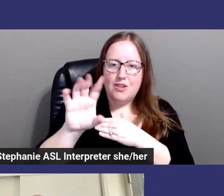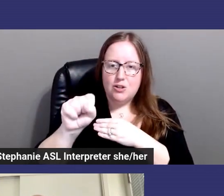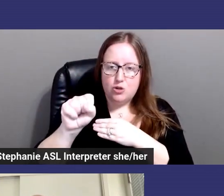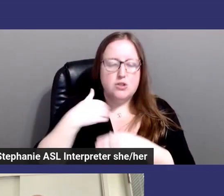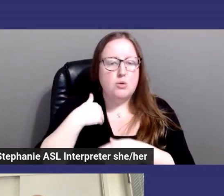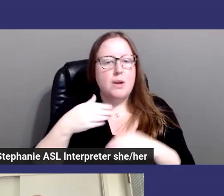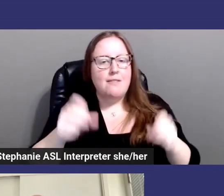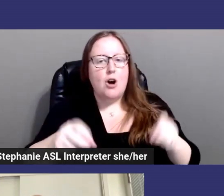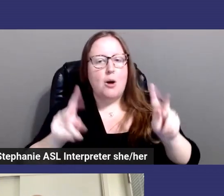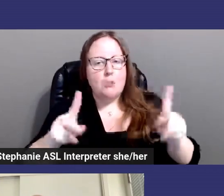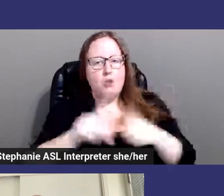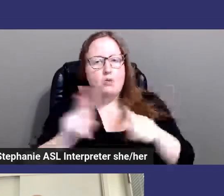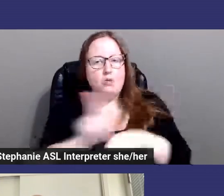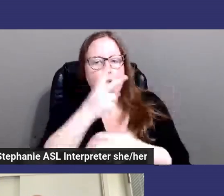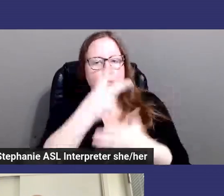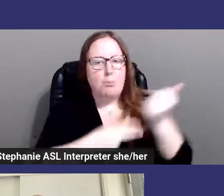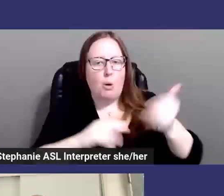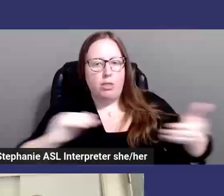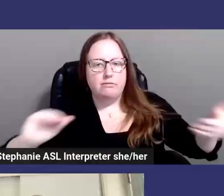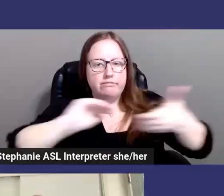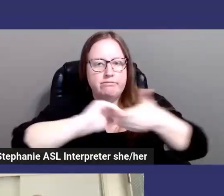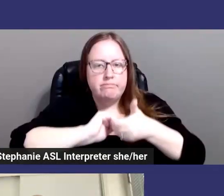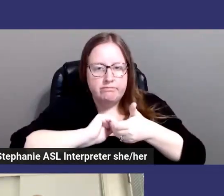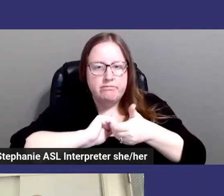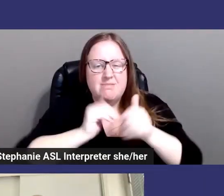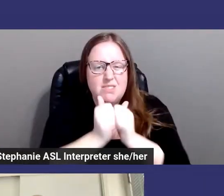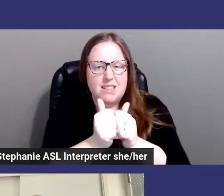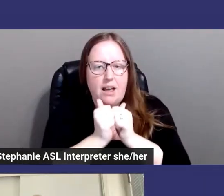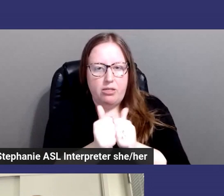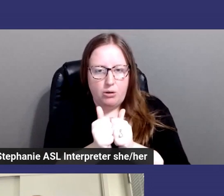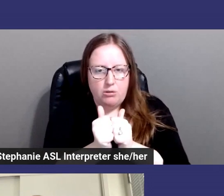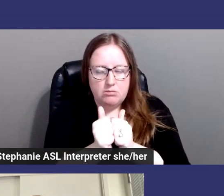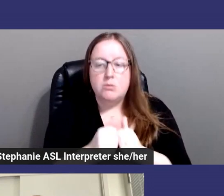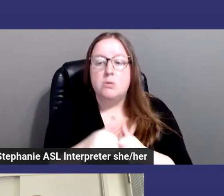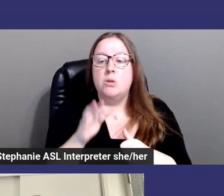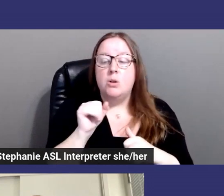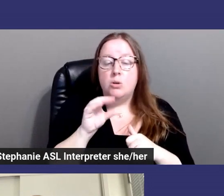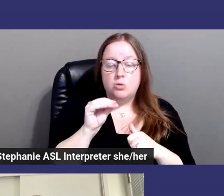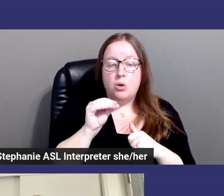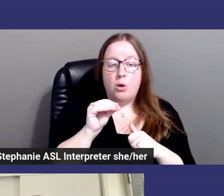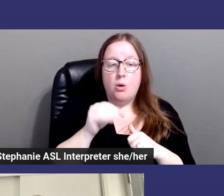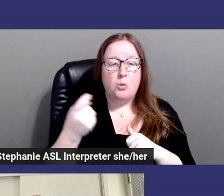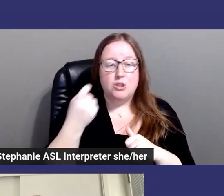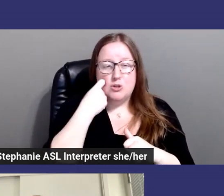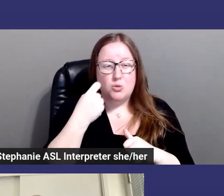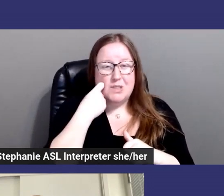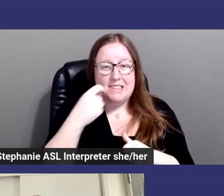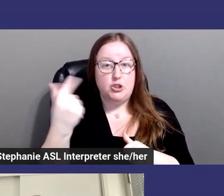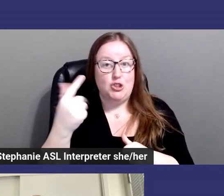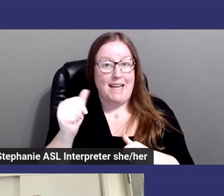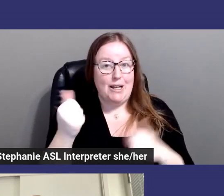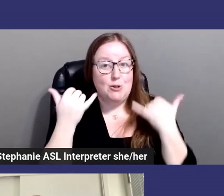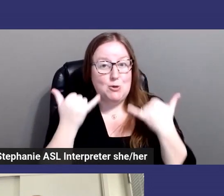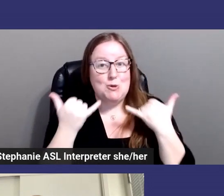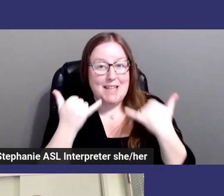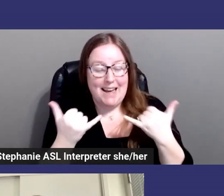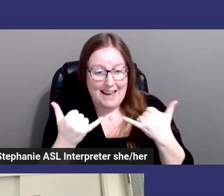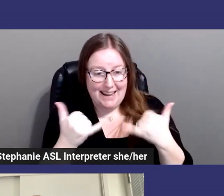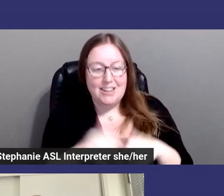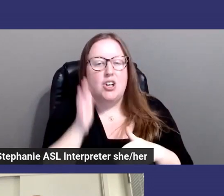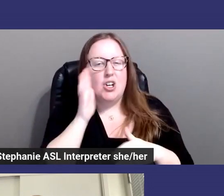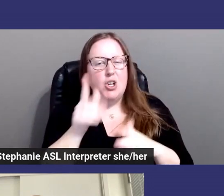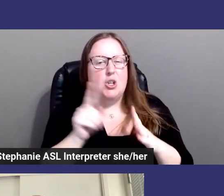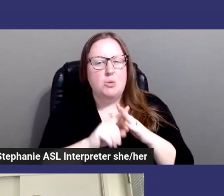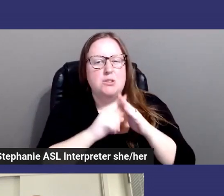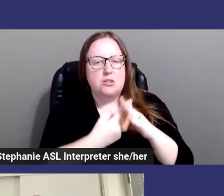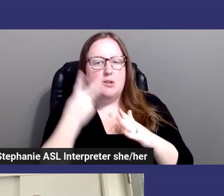opportunity to kind of use both of these together. And so I think over the next little bit here, since we're just getting GA today, you're going to start to see